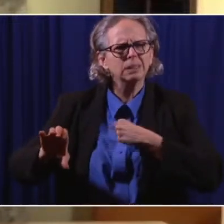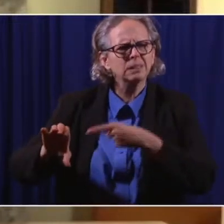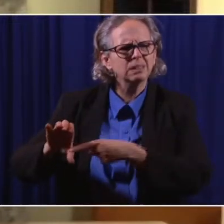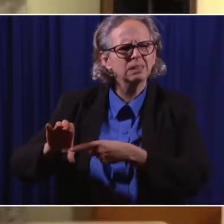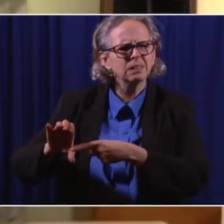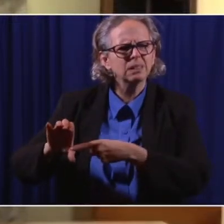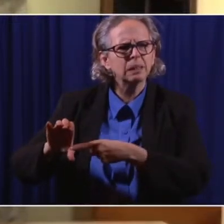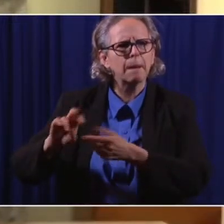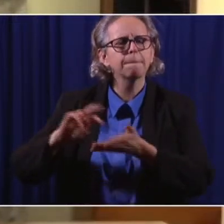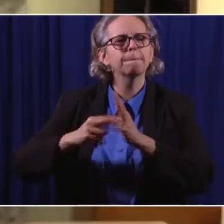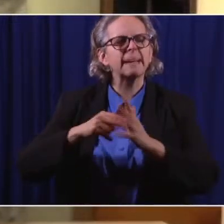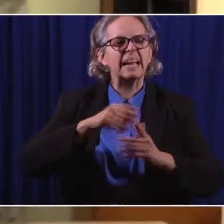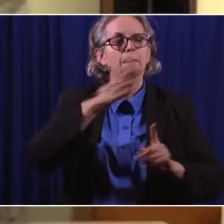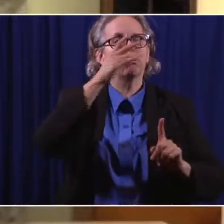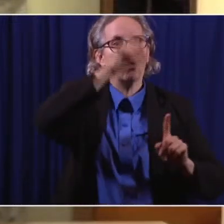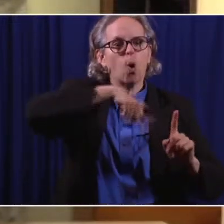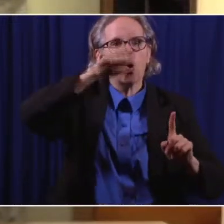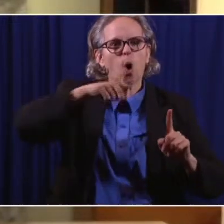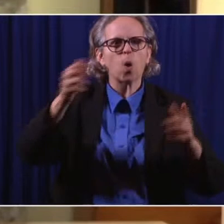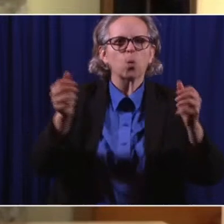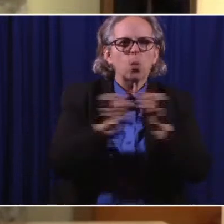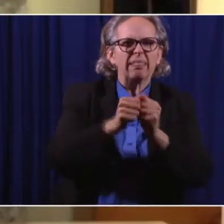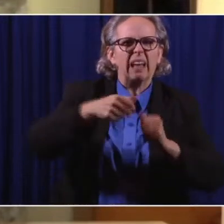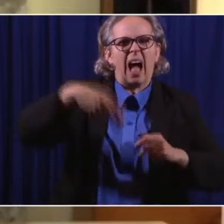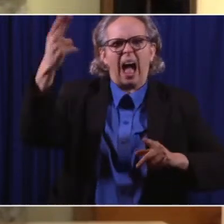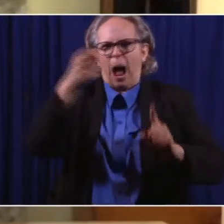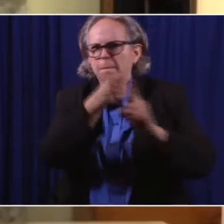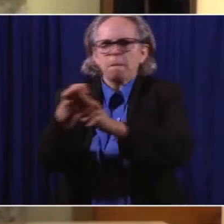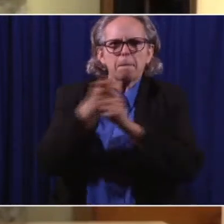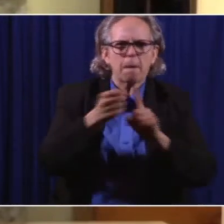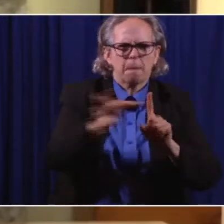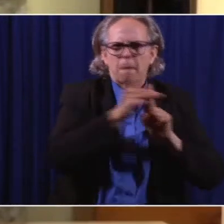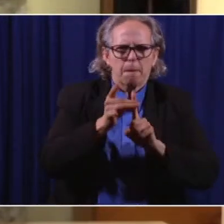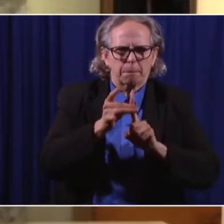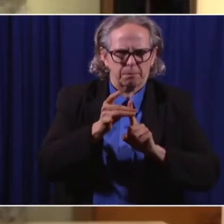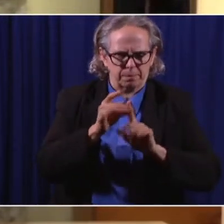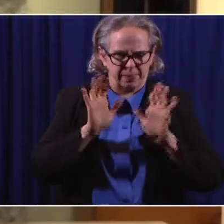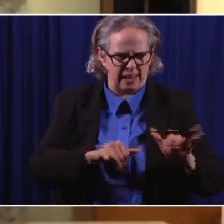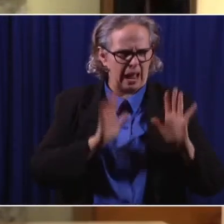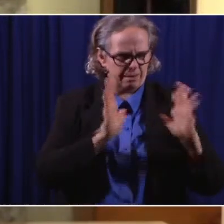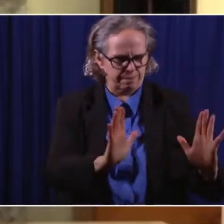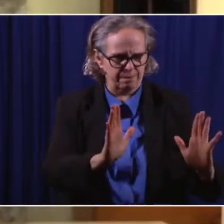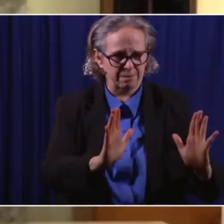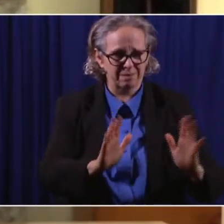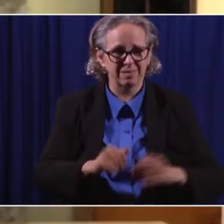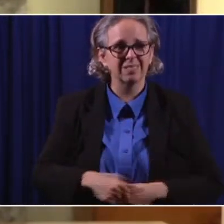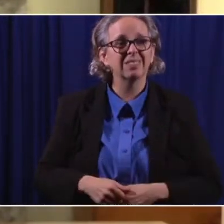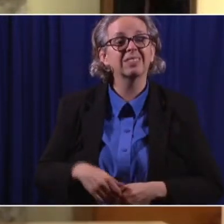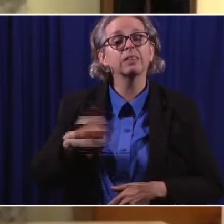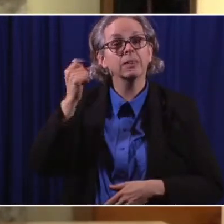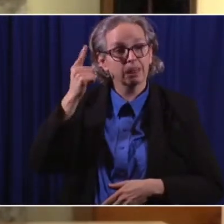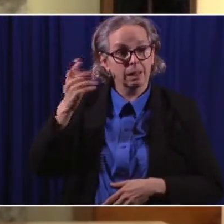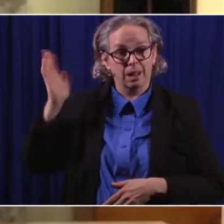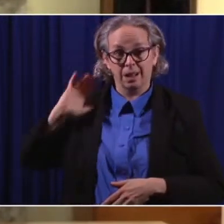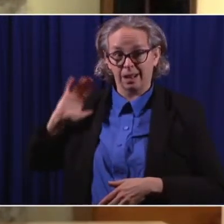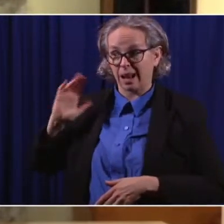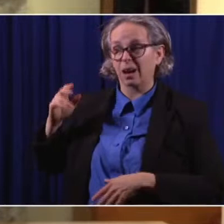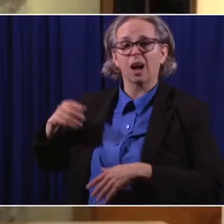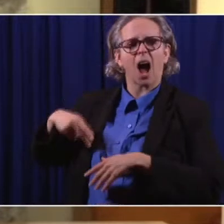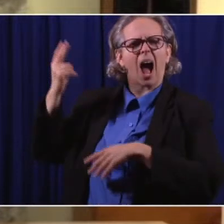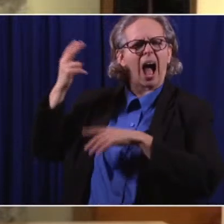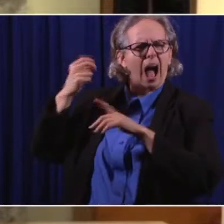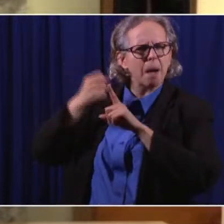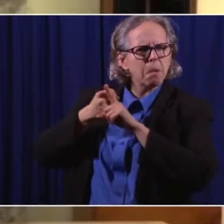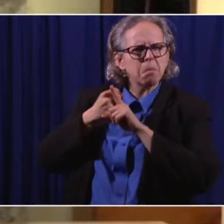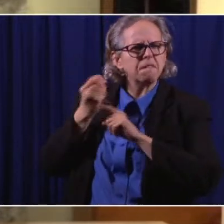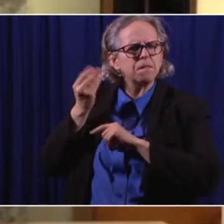incident counties. When this started, we had a handful of counties that were high incidence. We've gone through this at different